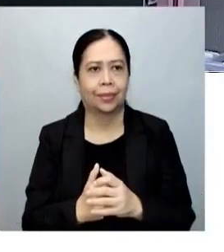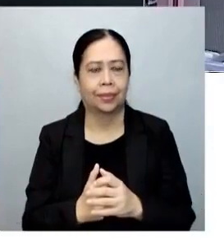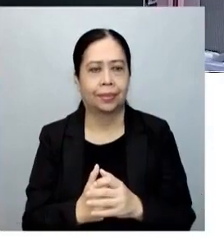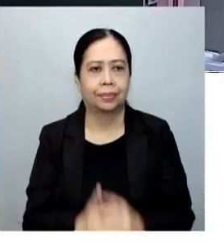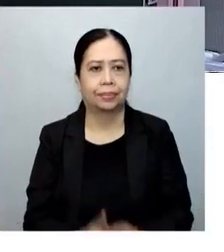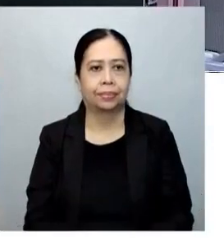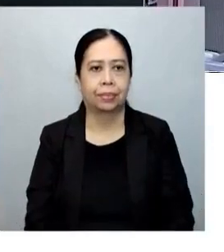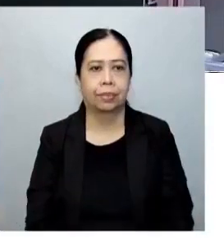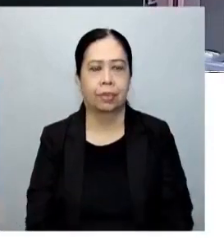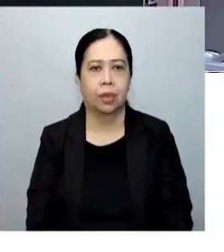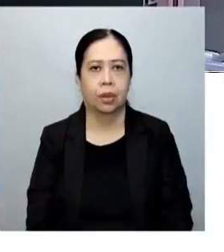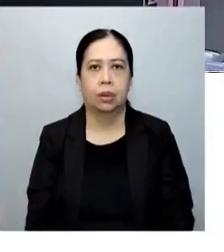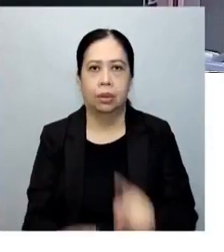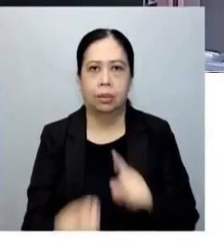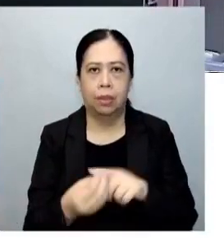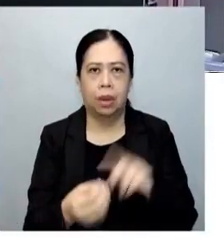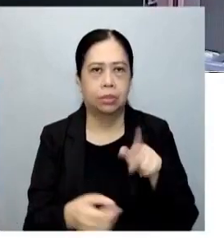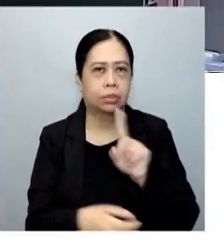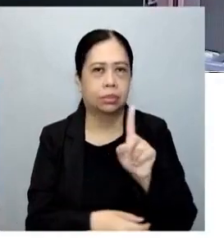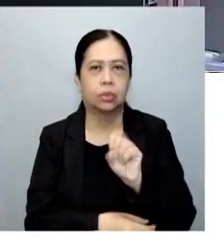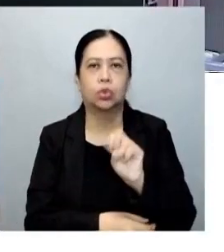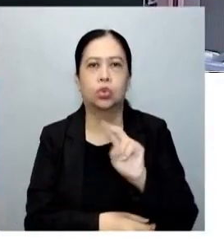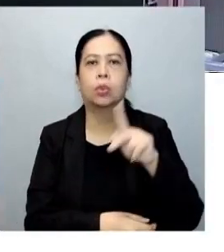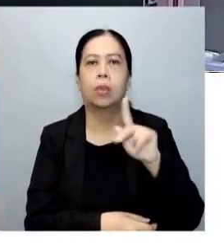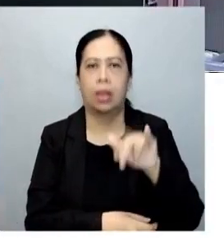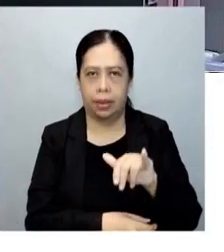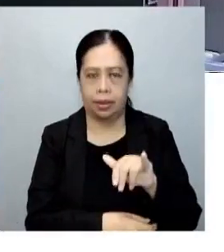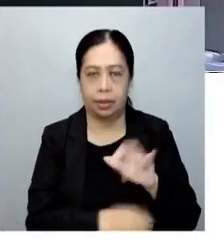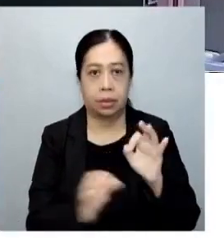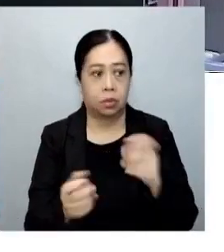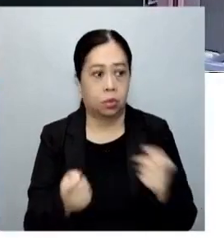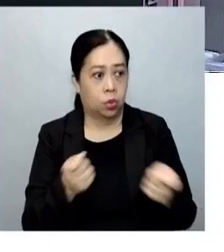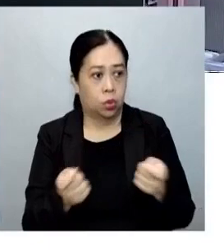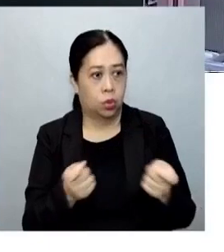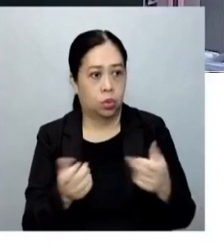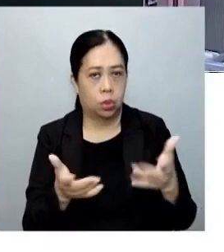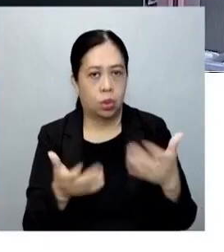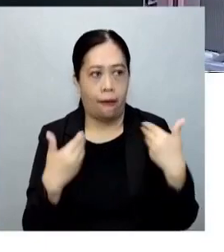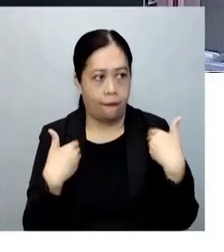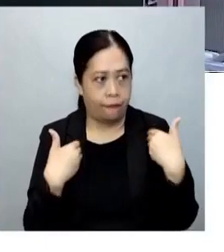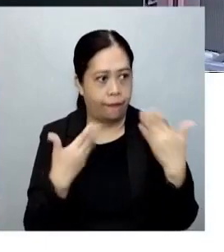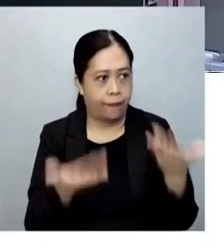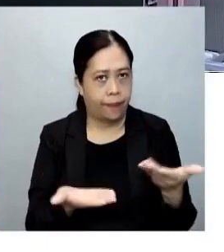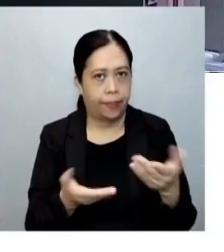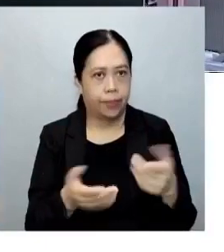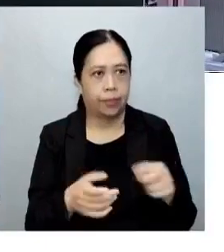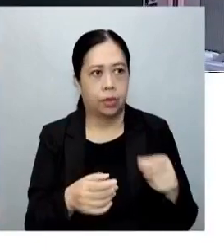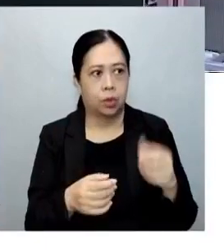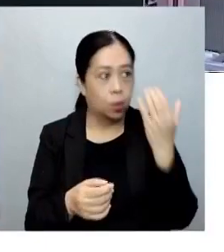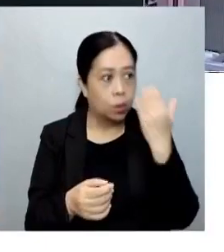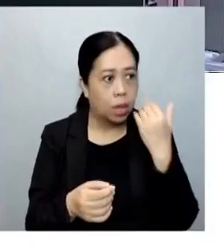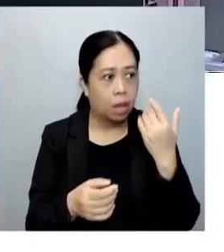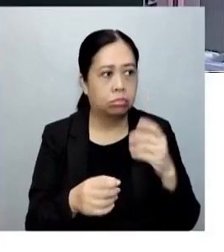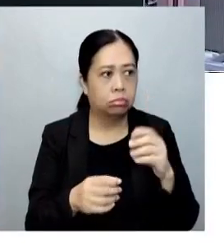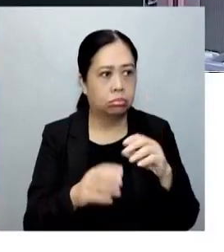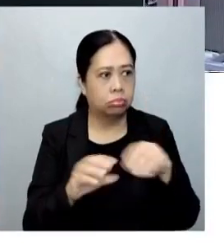It's all about supply. Yeah. And so if you manage any shortfalls that come that